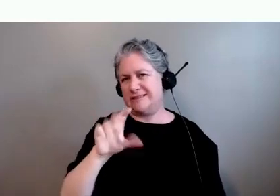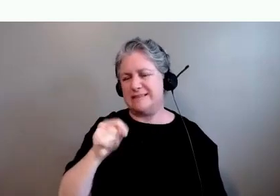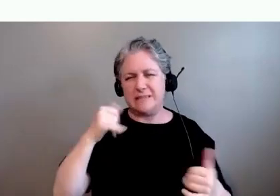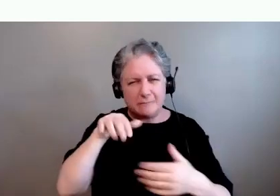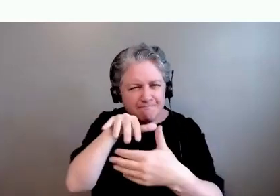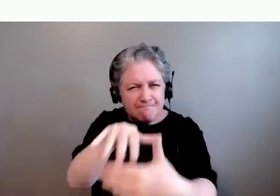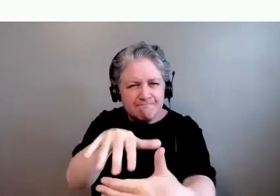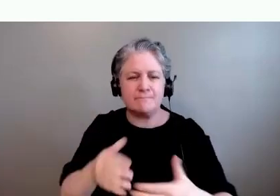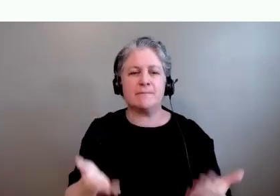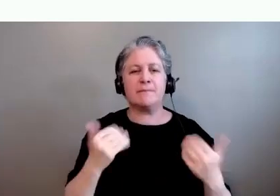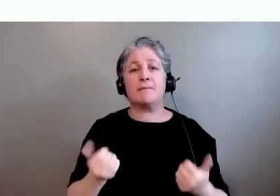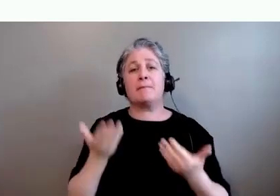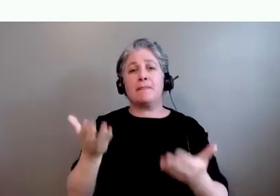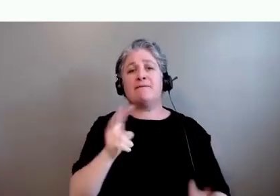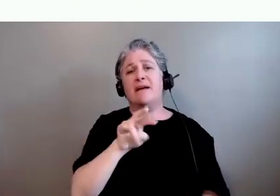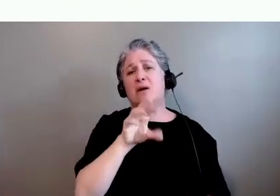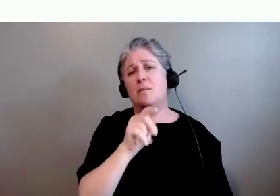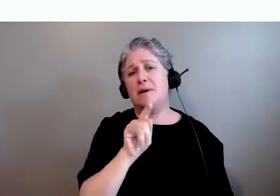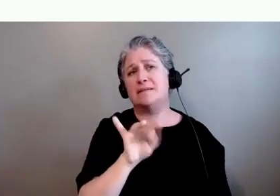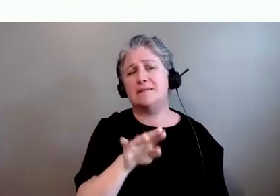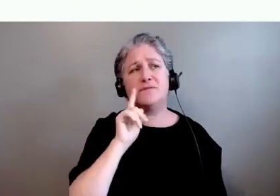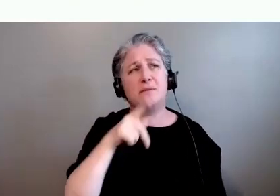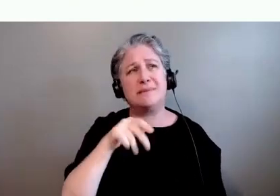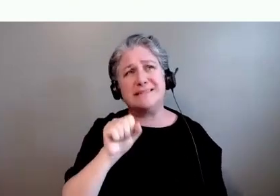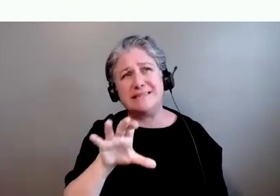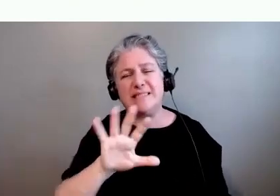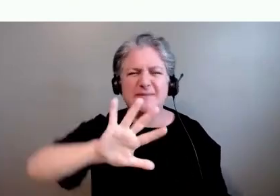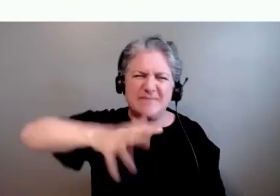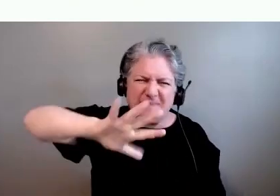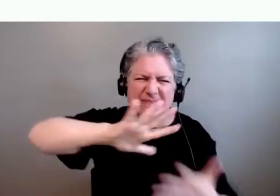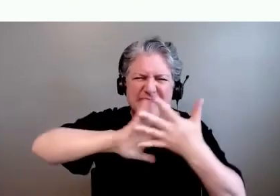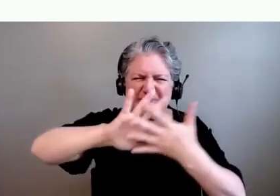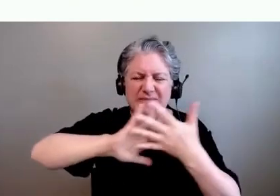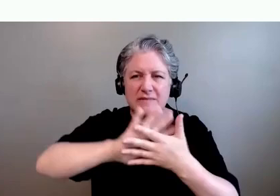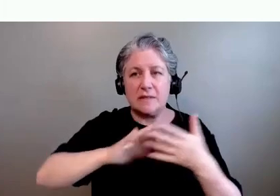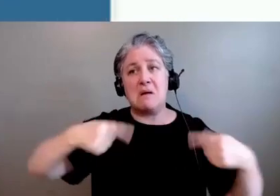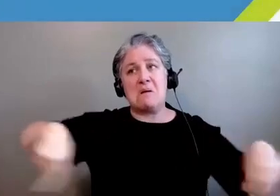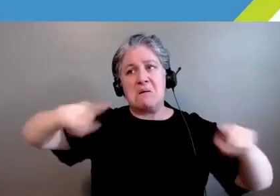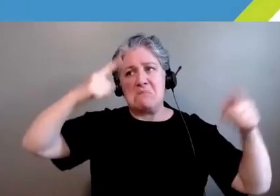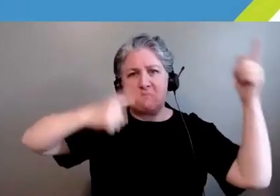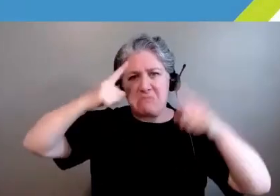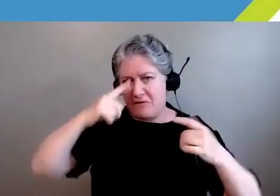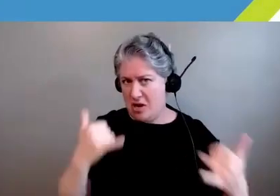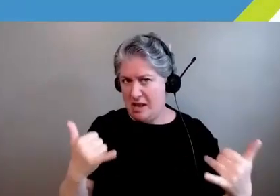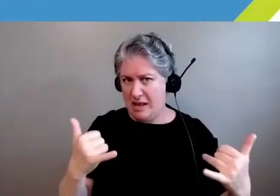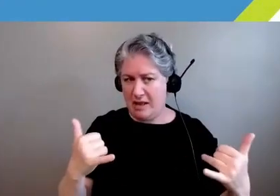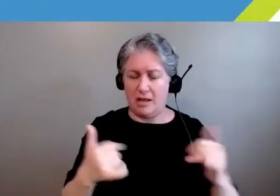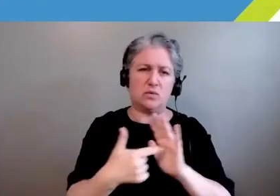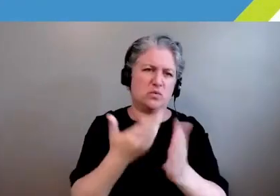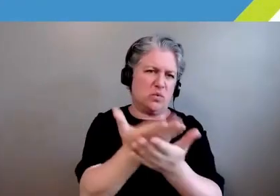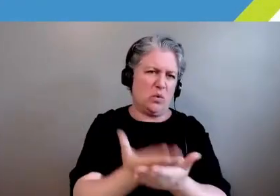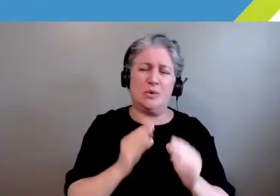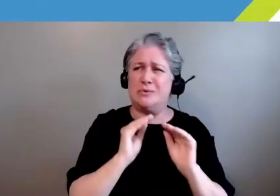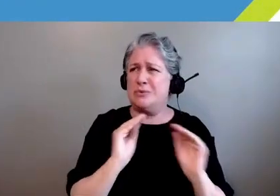Recommendations around vancomycin for PSC are a little wishy-washy. I think the consensus is, and as I've shown, there is